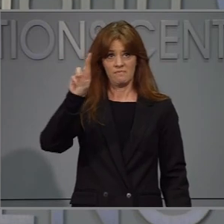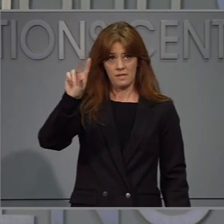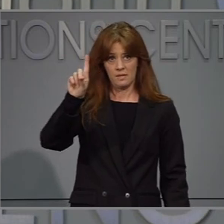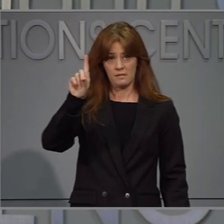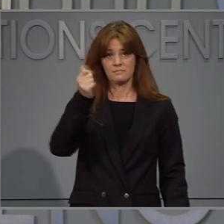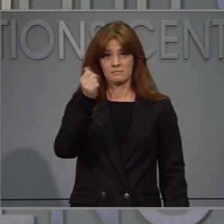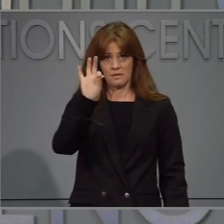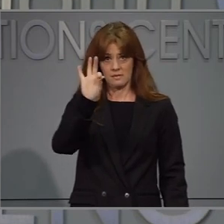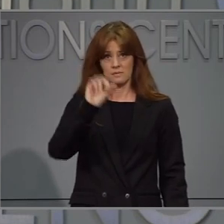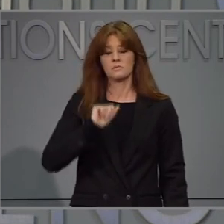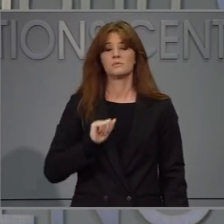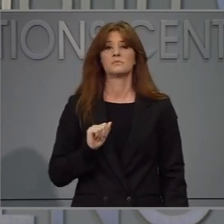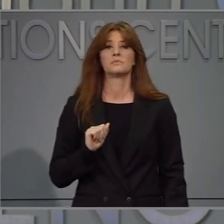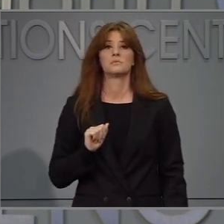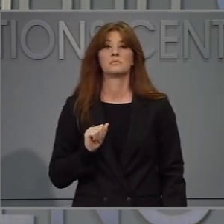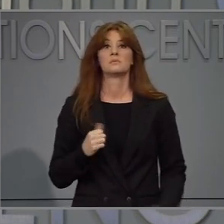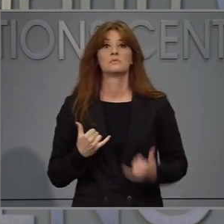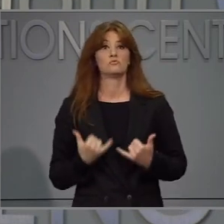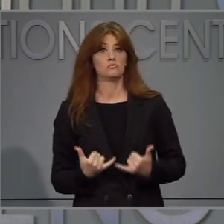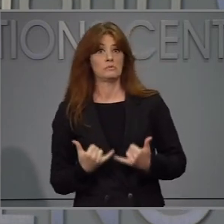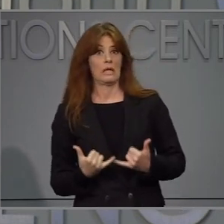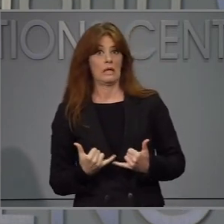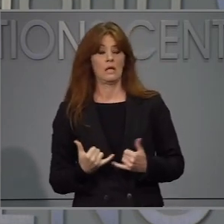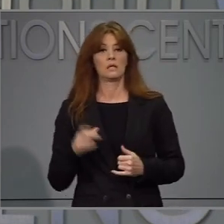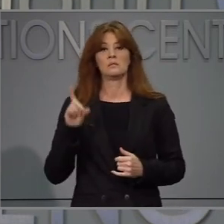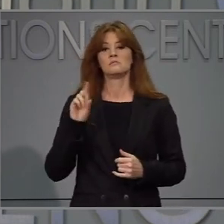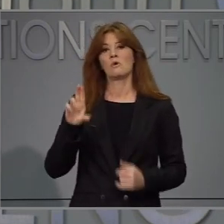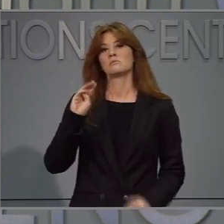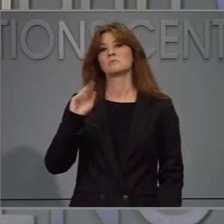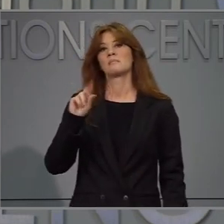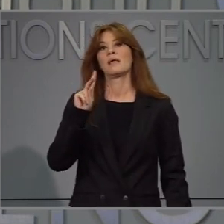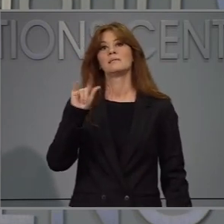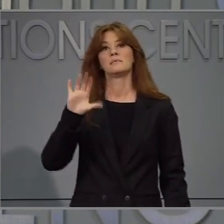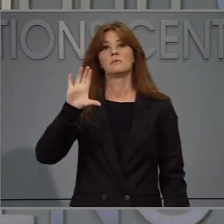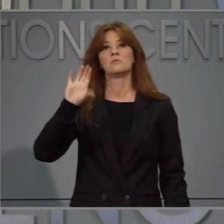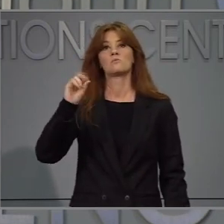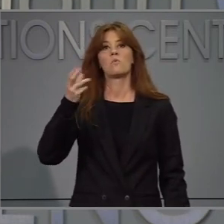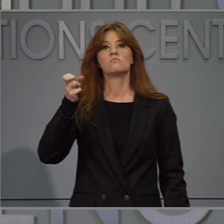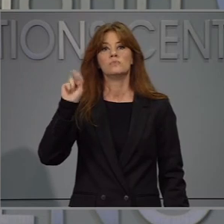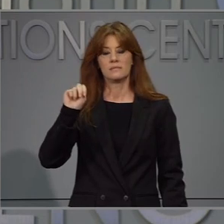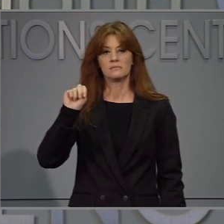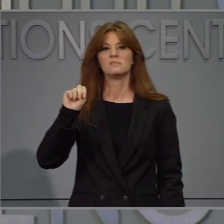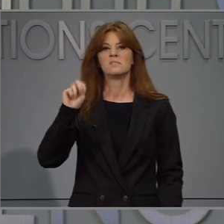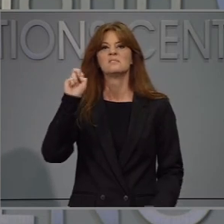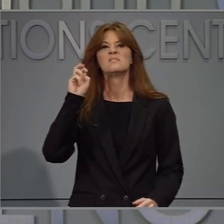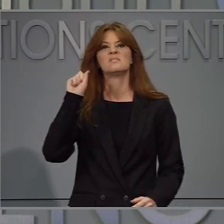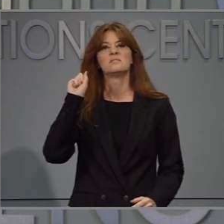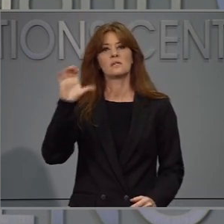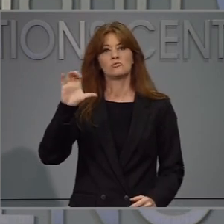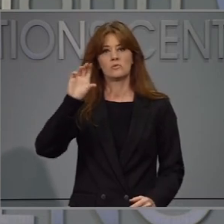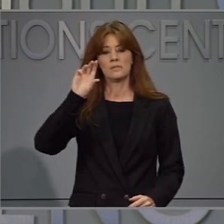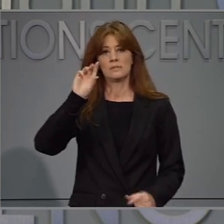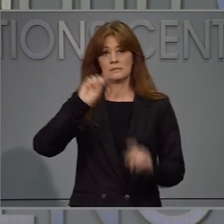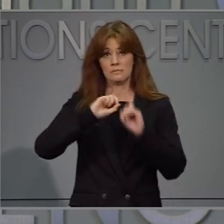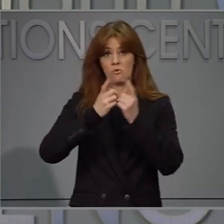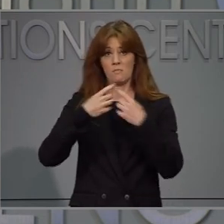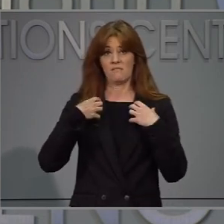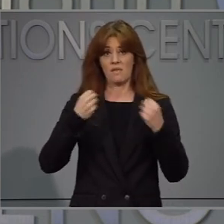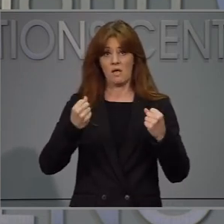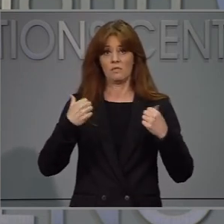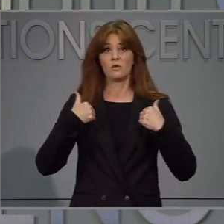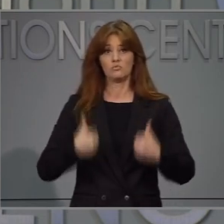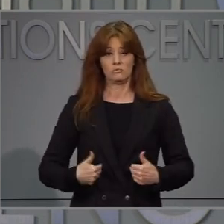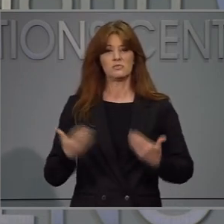nc.gov/COVID-19. Today, Dr. Mandy Cohen, our Secretary of the Department of Health and Human Services, will walk